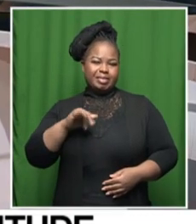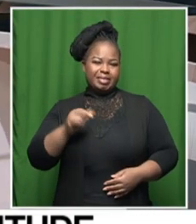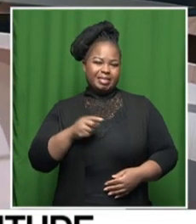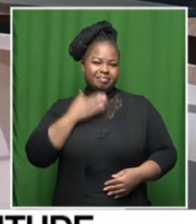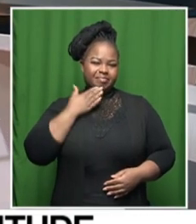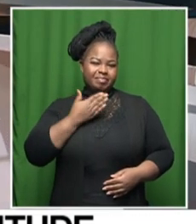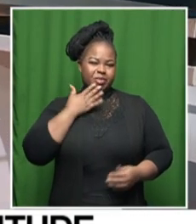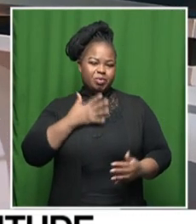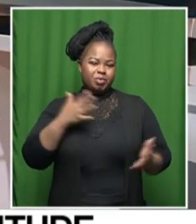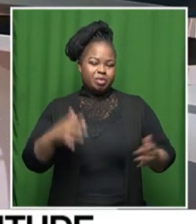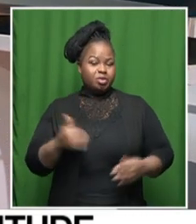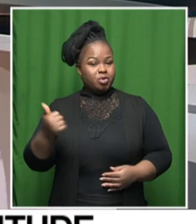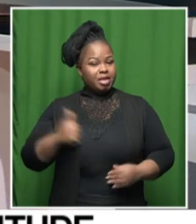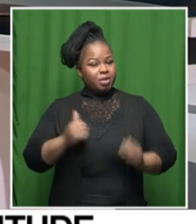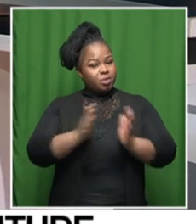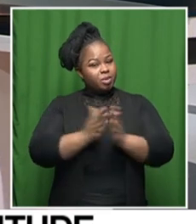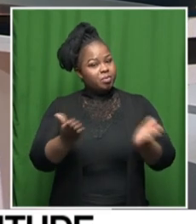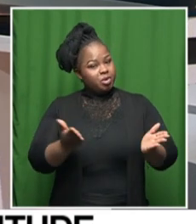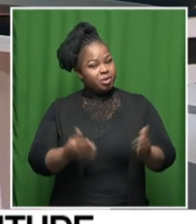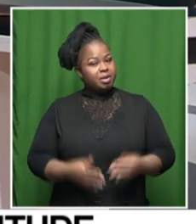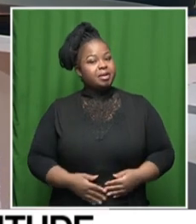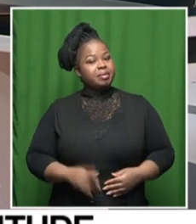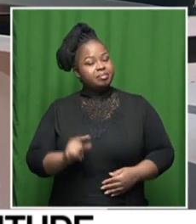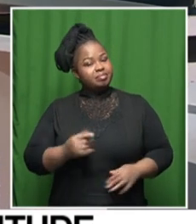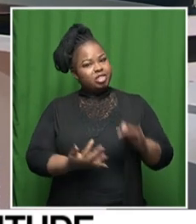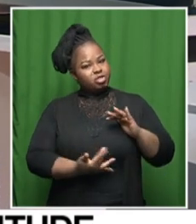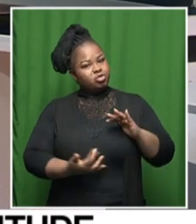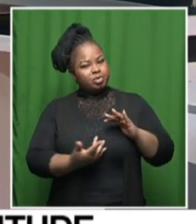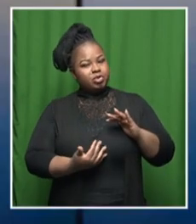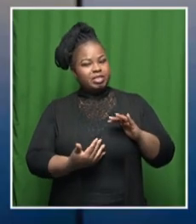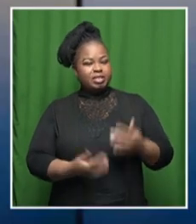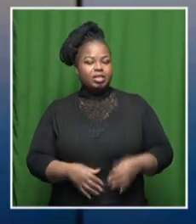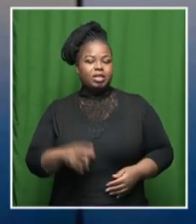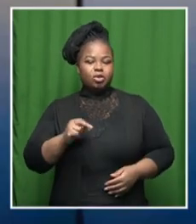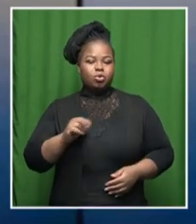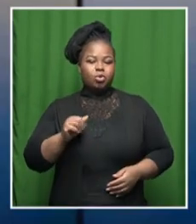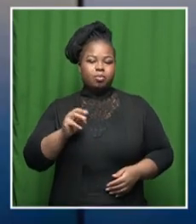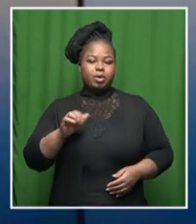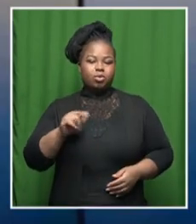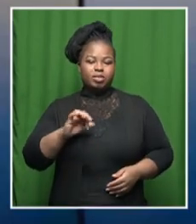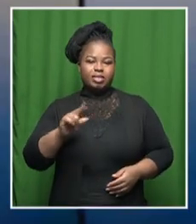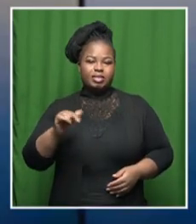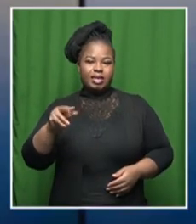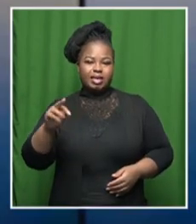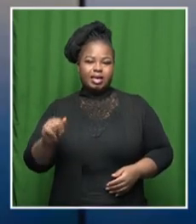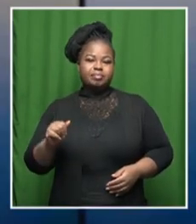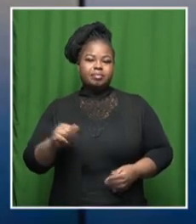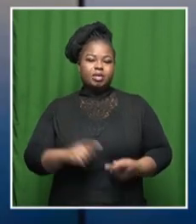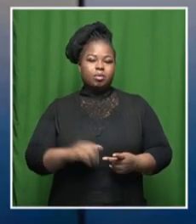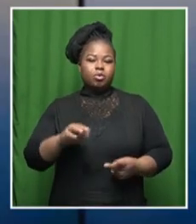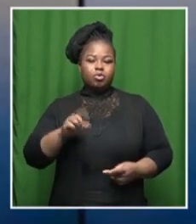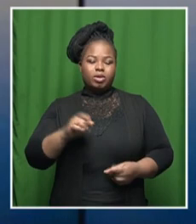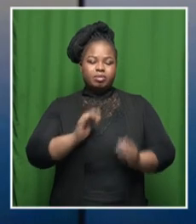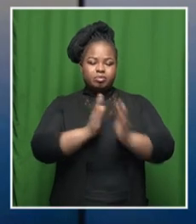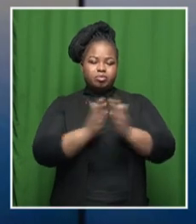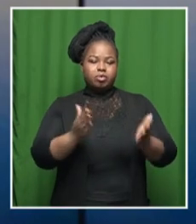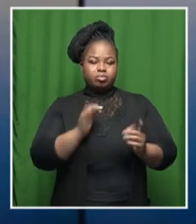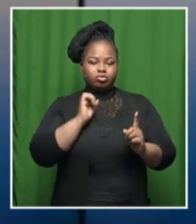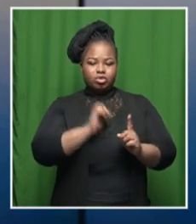much. Good luck with the book. It really is an inspiration. Nomakhosazana Mbokotwana speaking to us about her book,